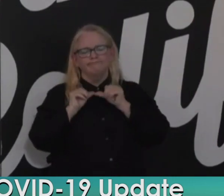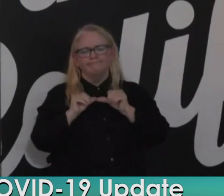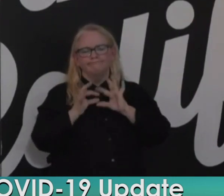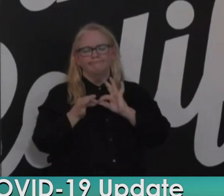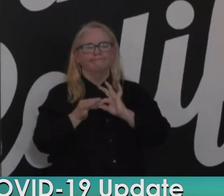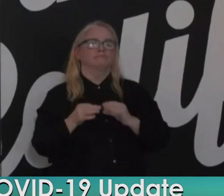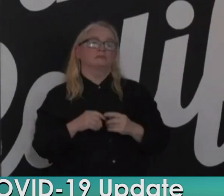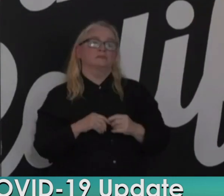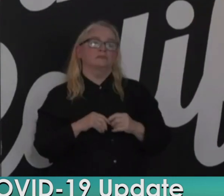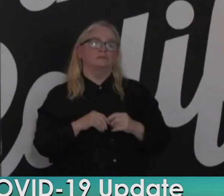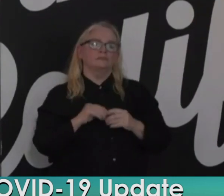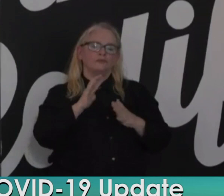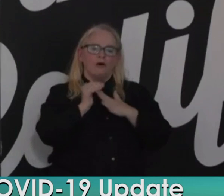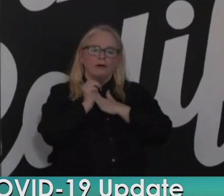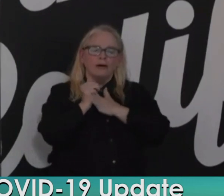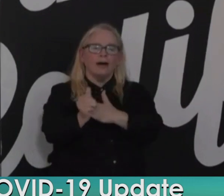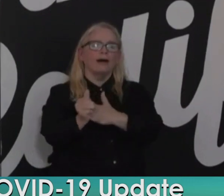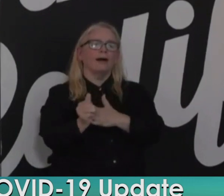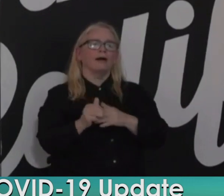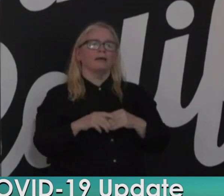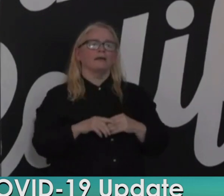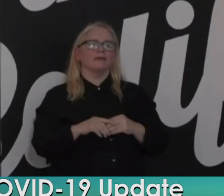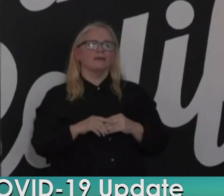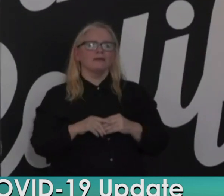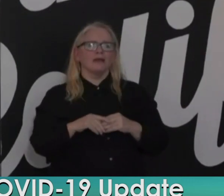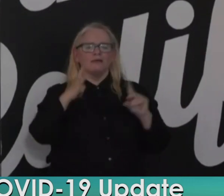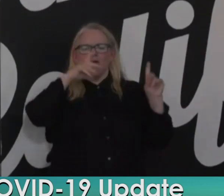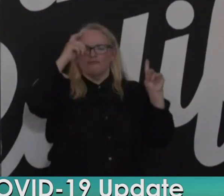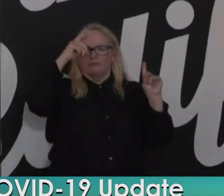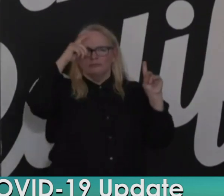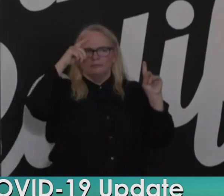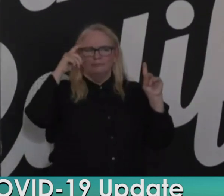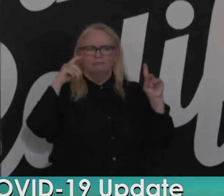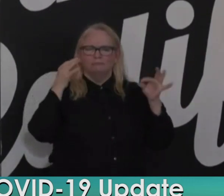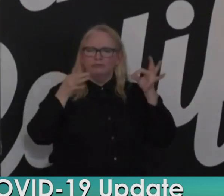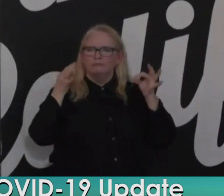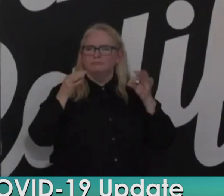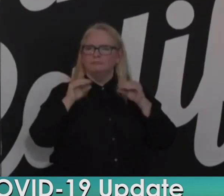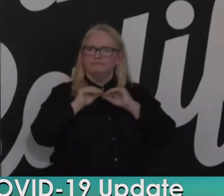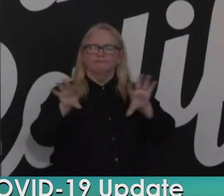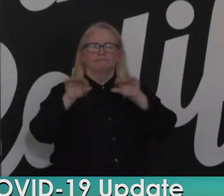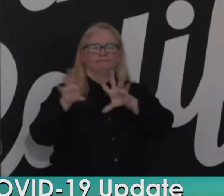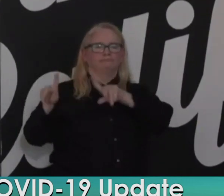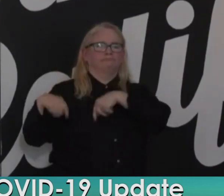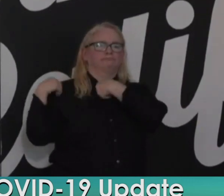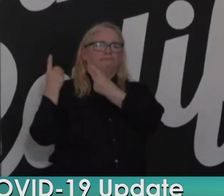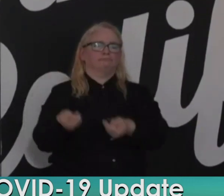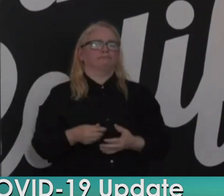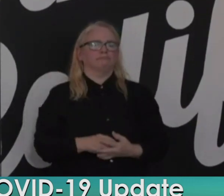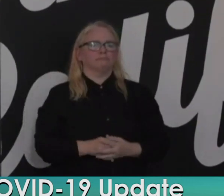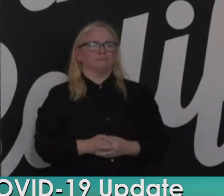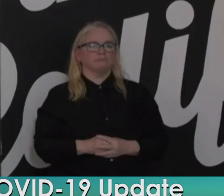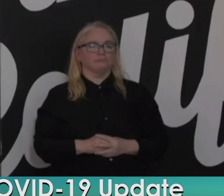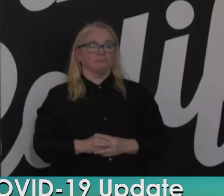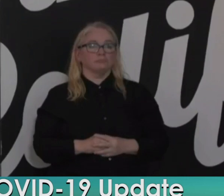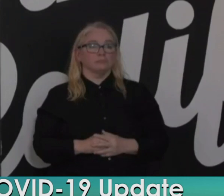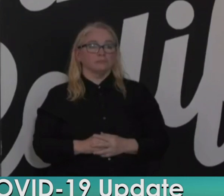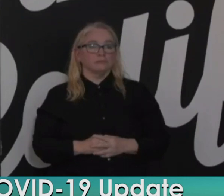leadership, for your wise judgment, and for leading California